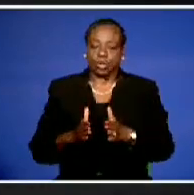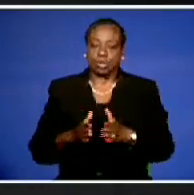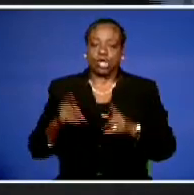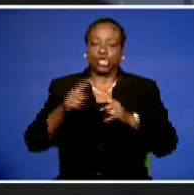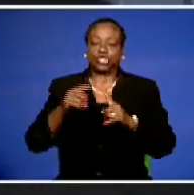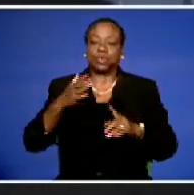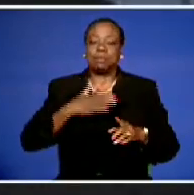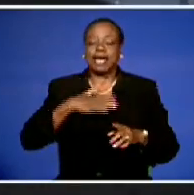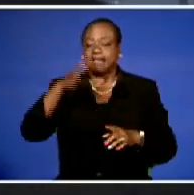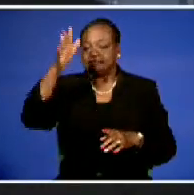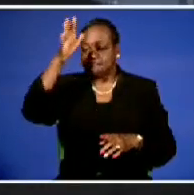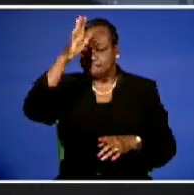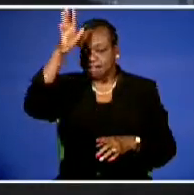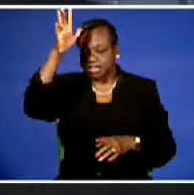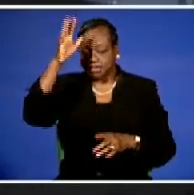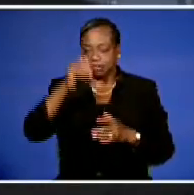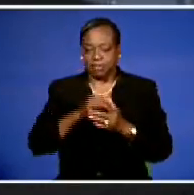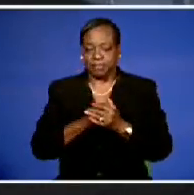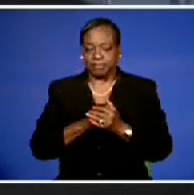my father.